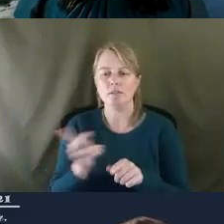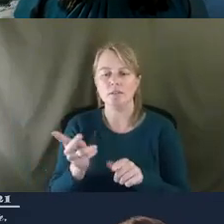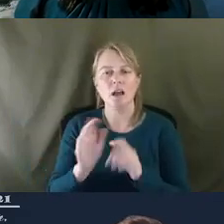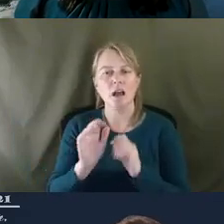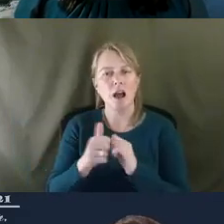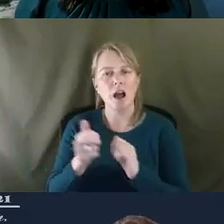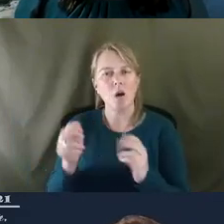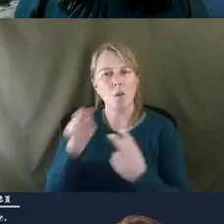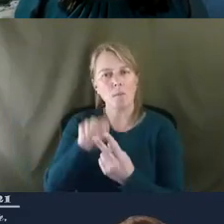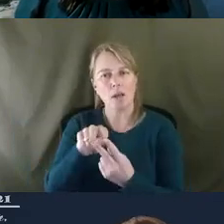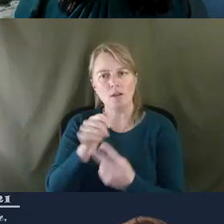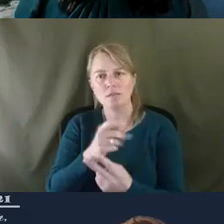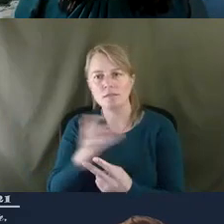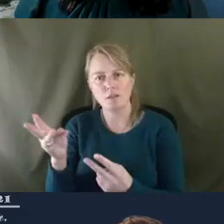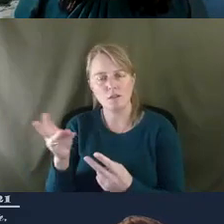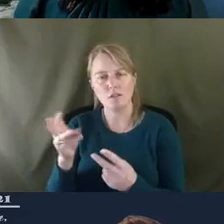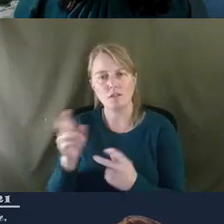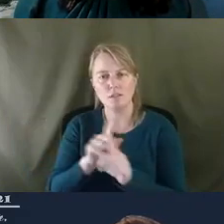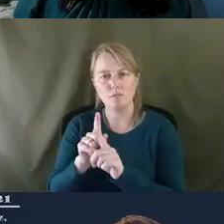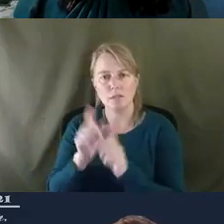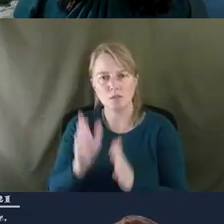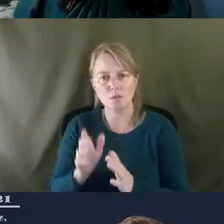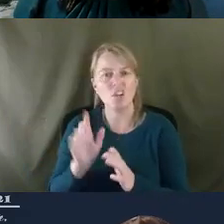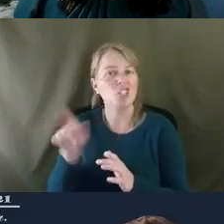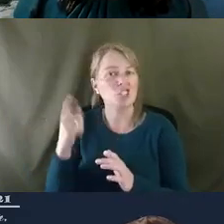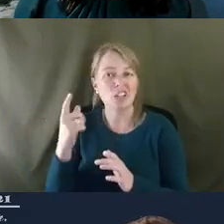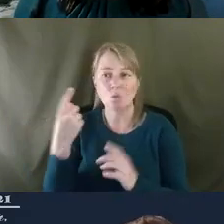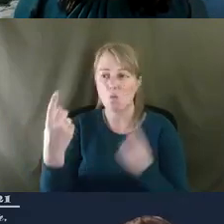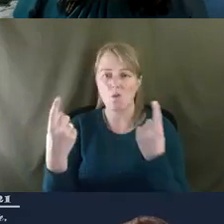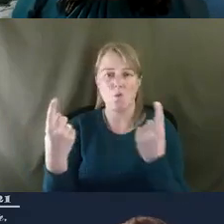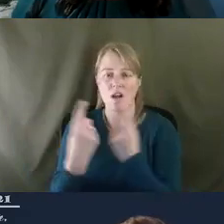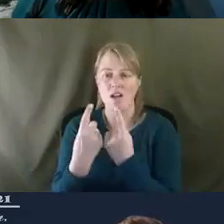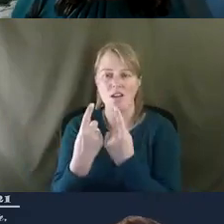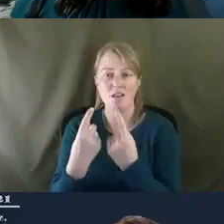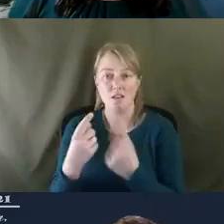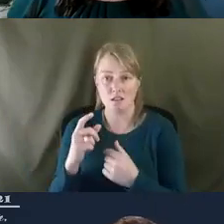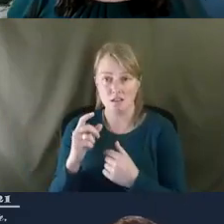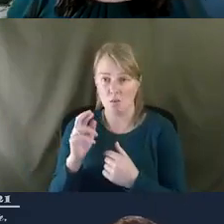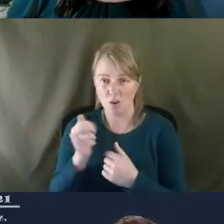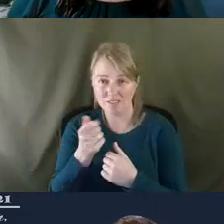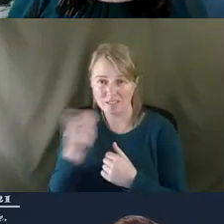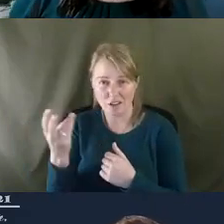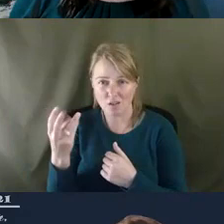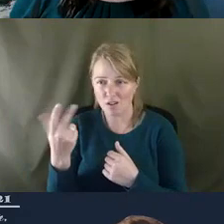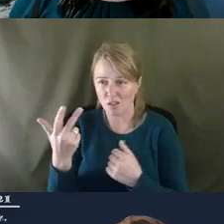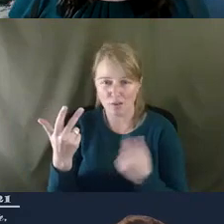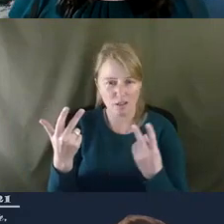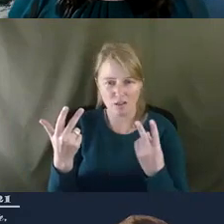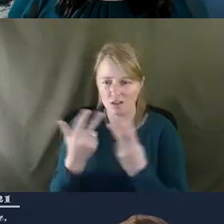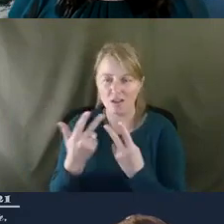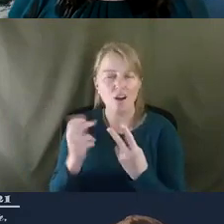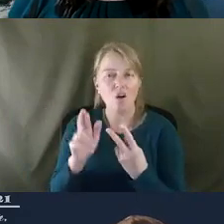multiple mentors and mentees, or is it just one mentor, one mentee? And do you let them